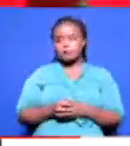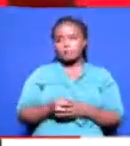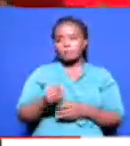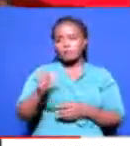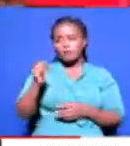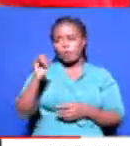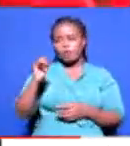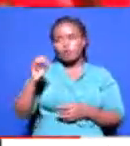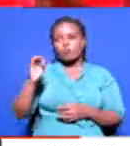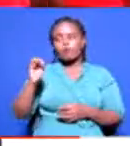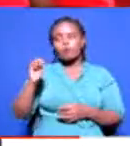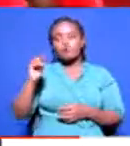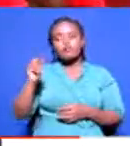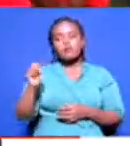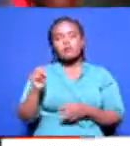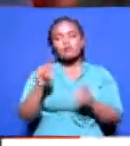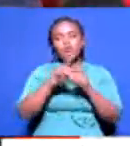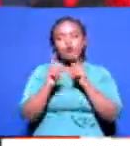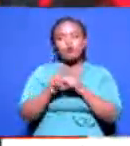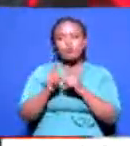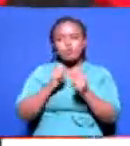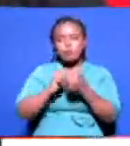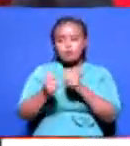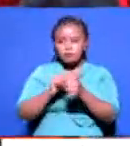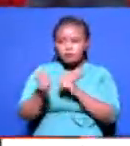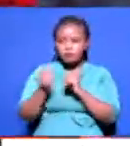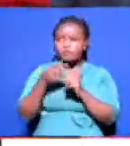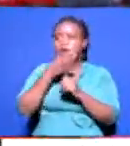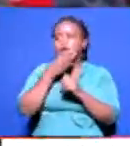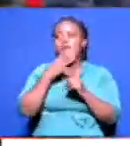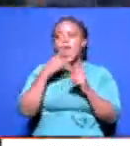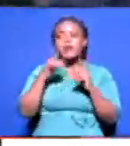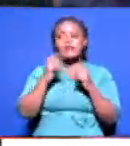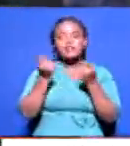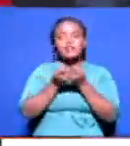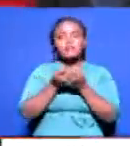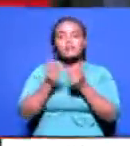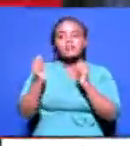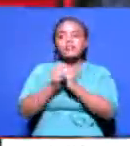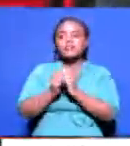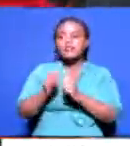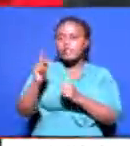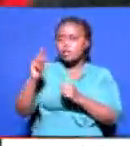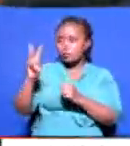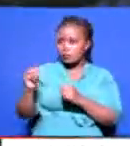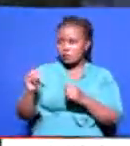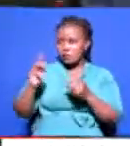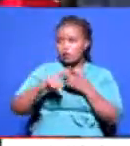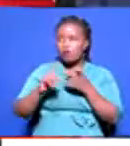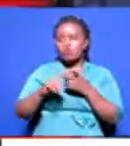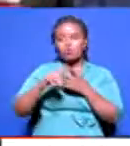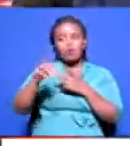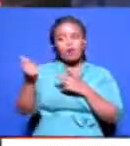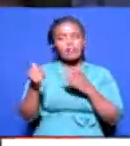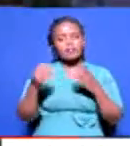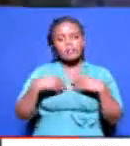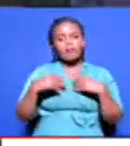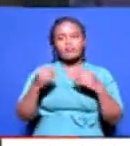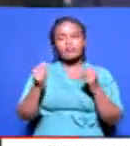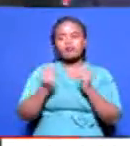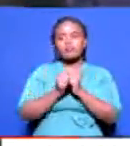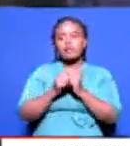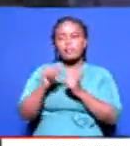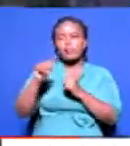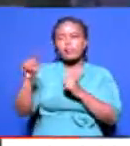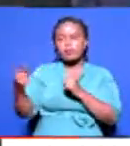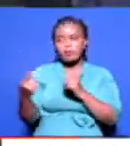looking forward to maintain a stellar performance in the men's 10 kilometers, with Beryl Otieno eyeing the 200 meters gold medal. The first